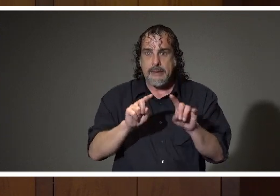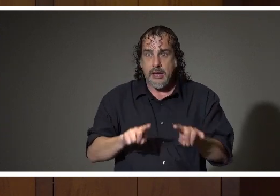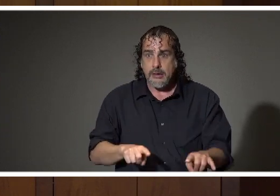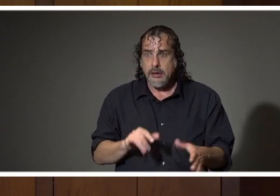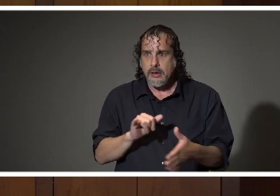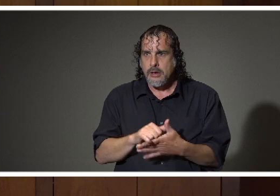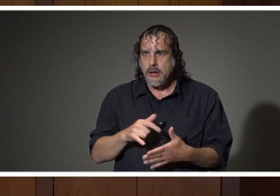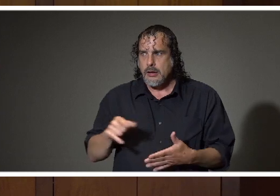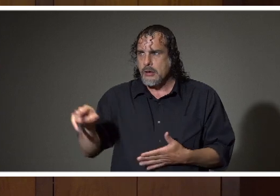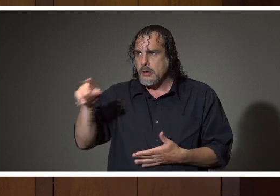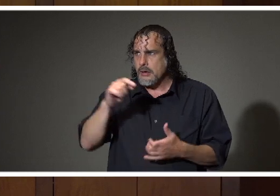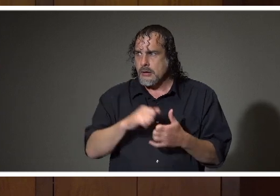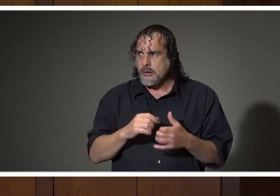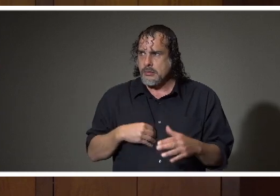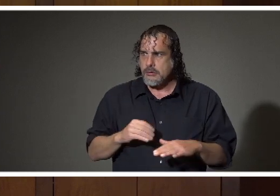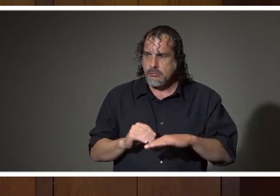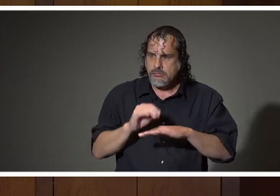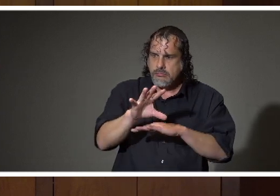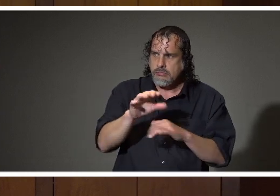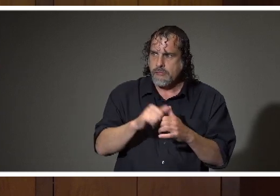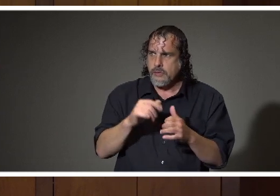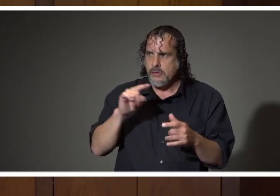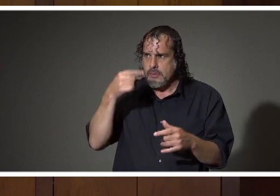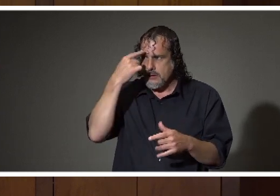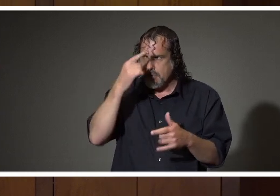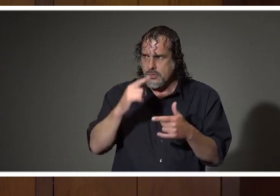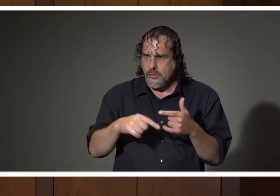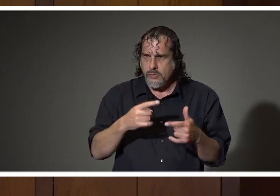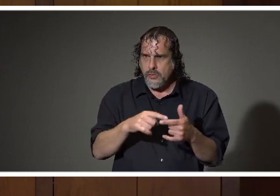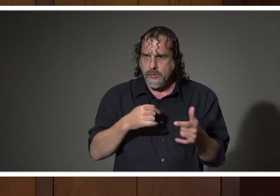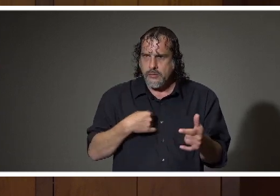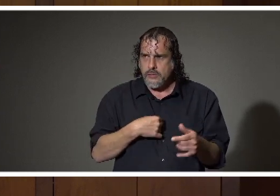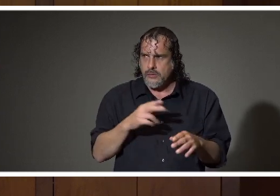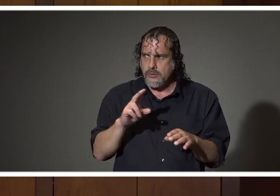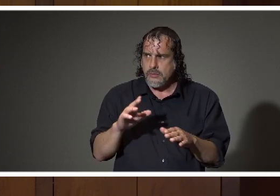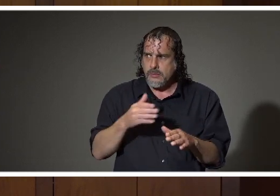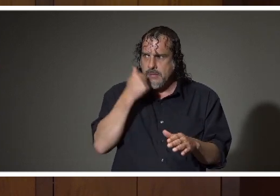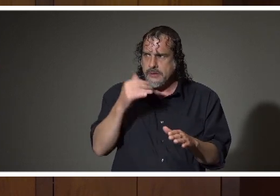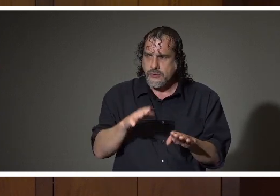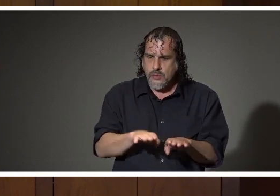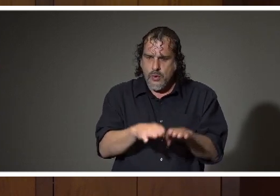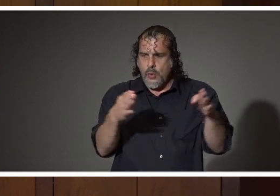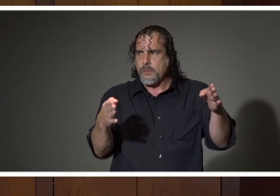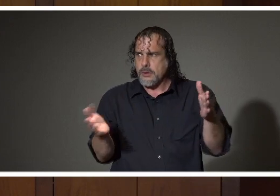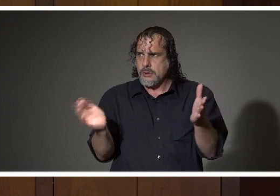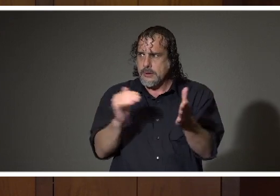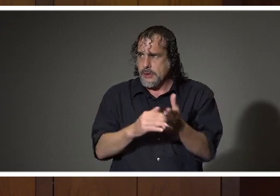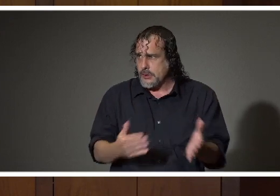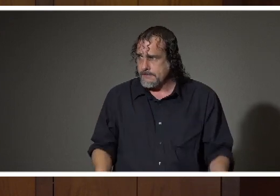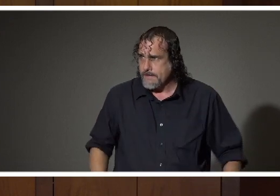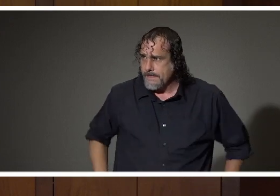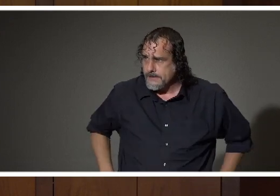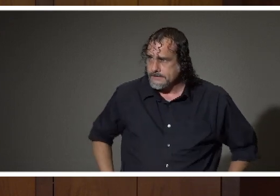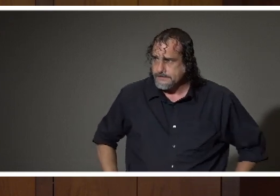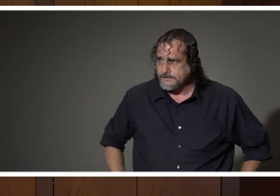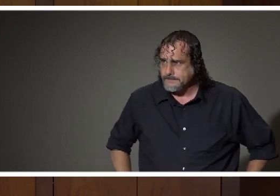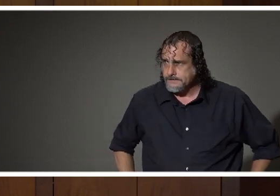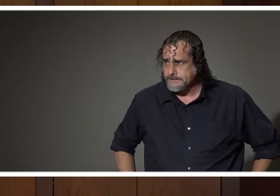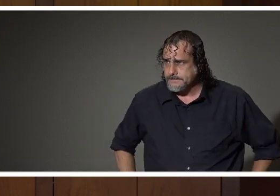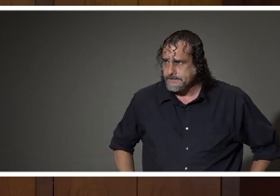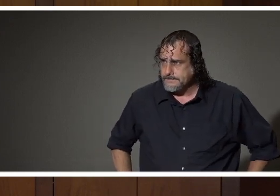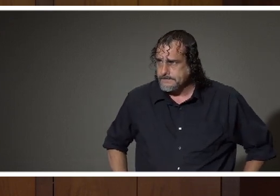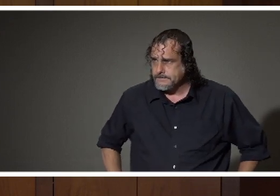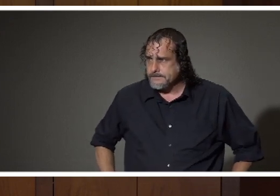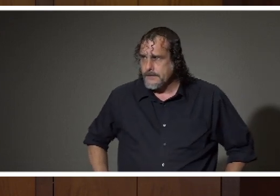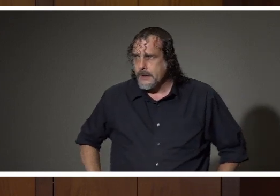you were advising the governor about when might be best to reopen the state's economy?